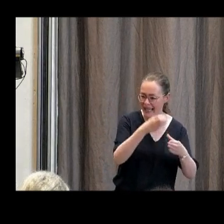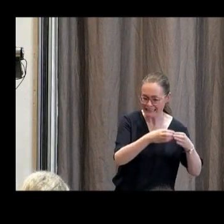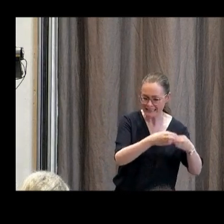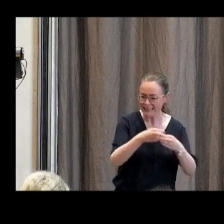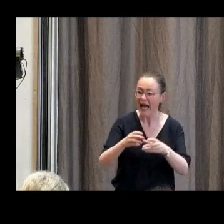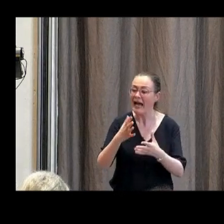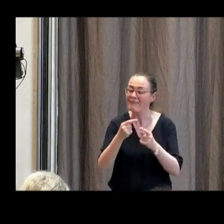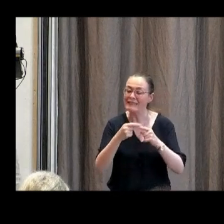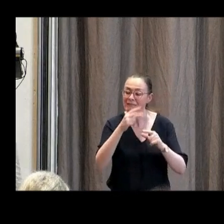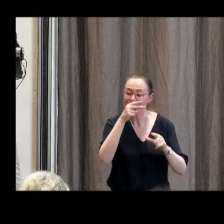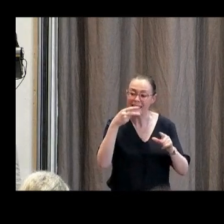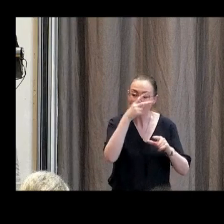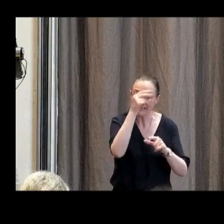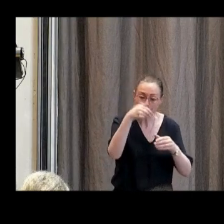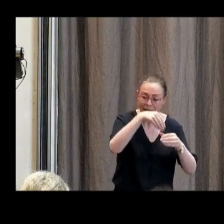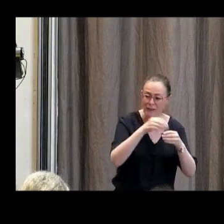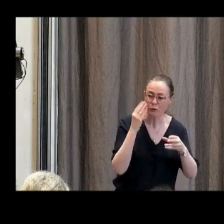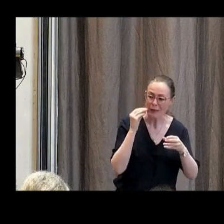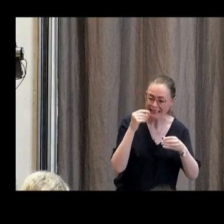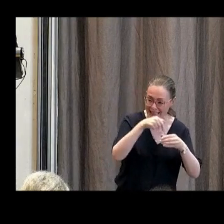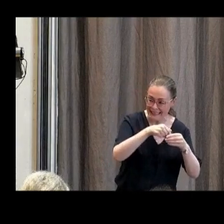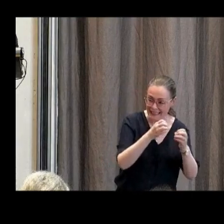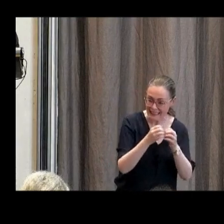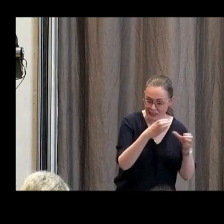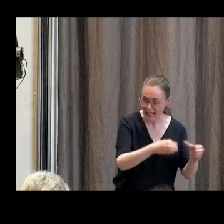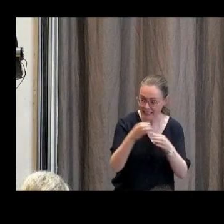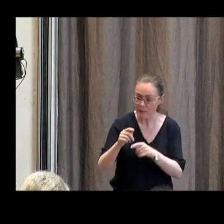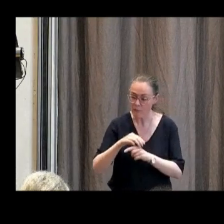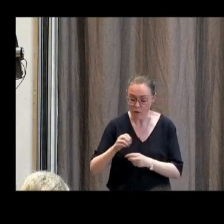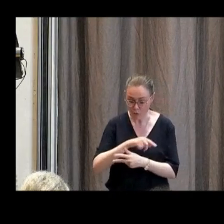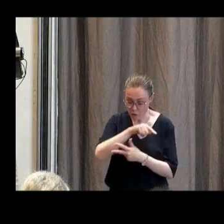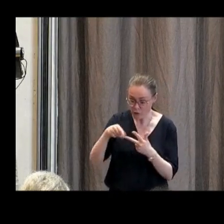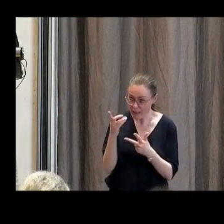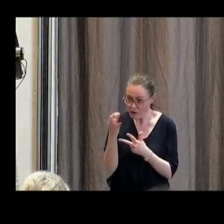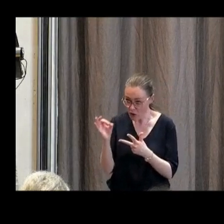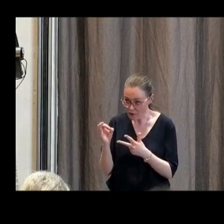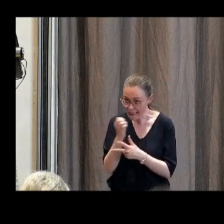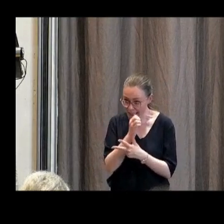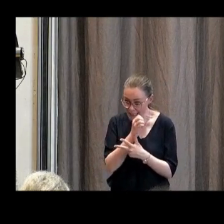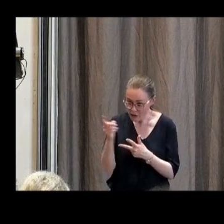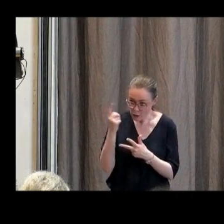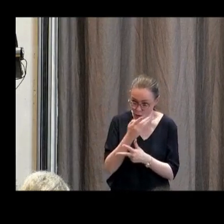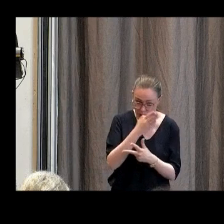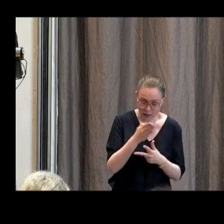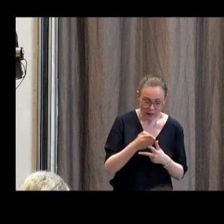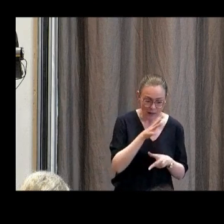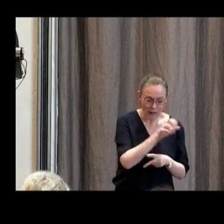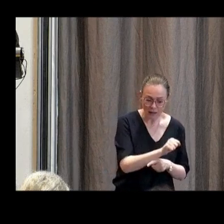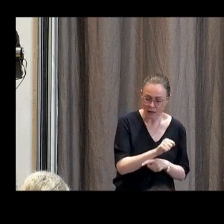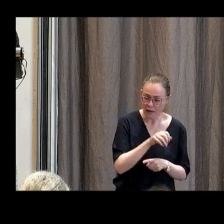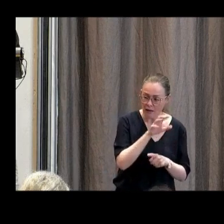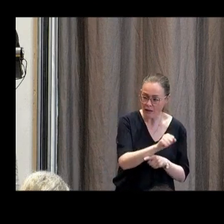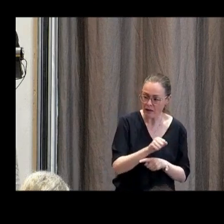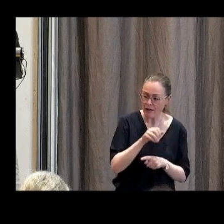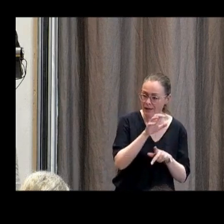contained a different sample, and that in all cases of the three dogs, they identified or they